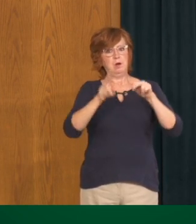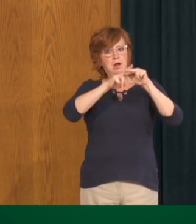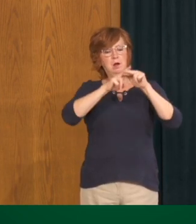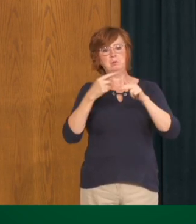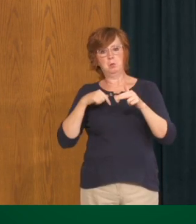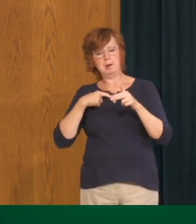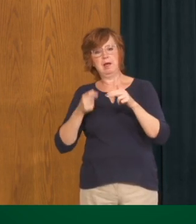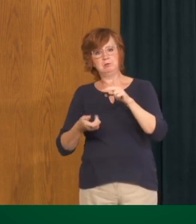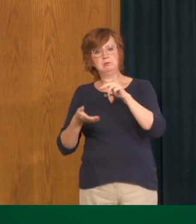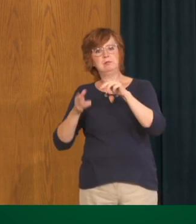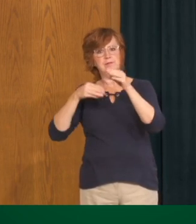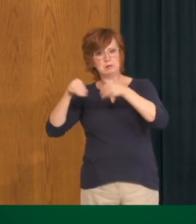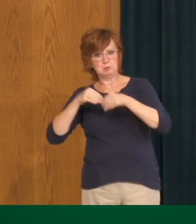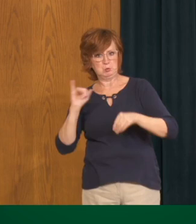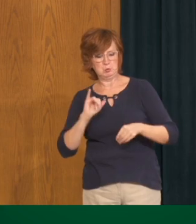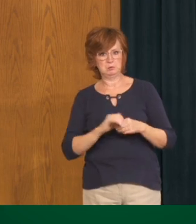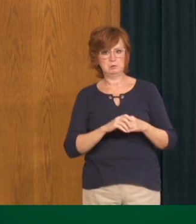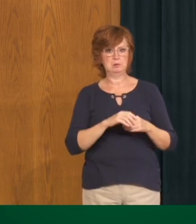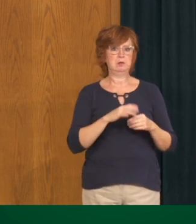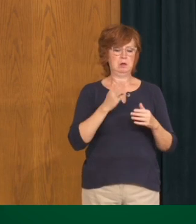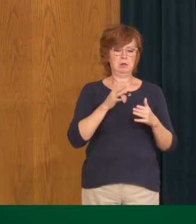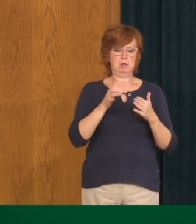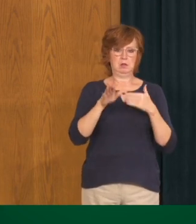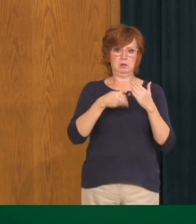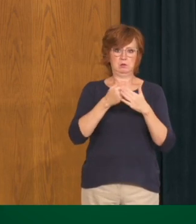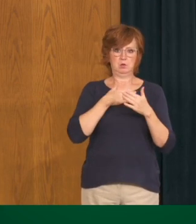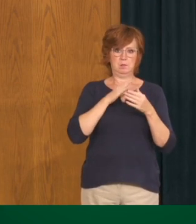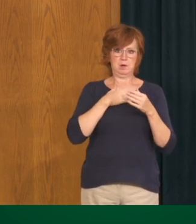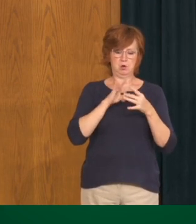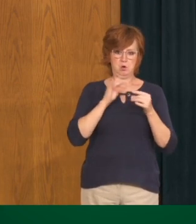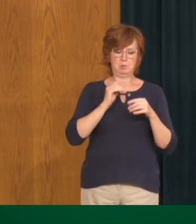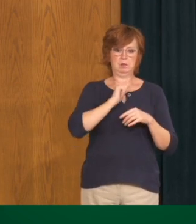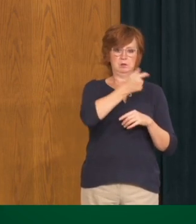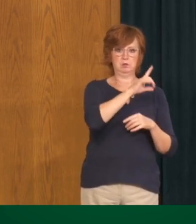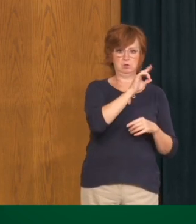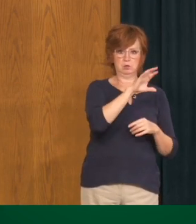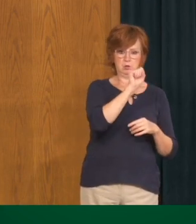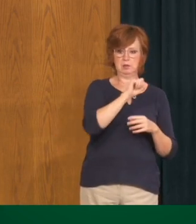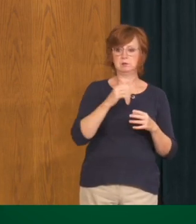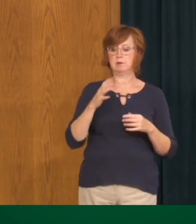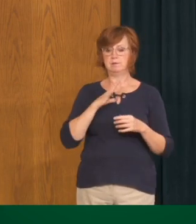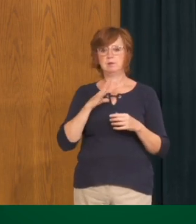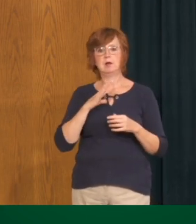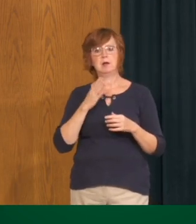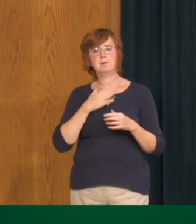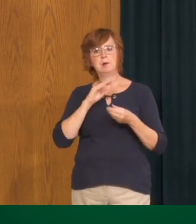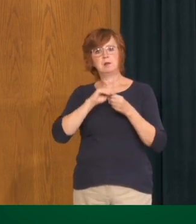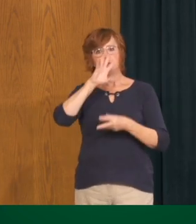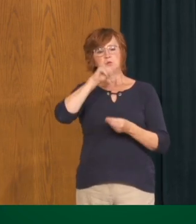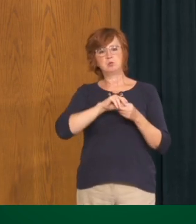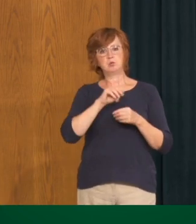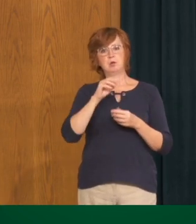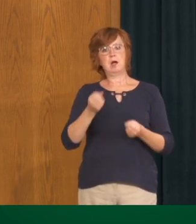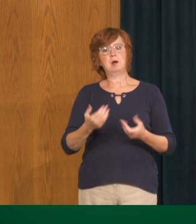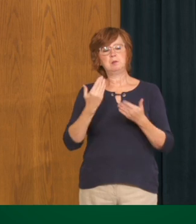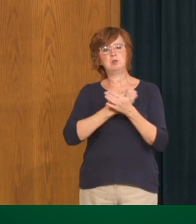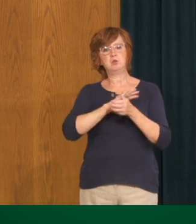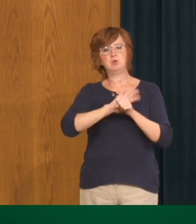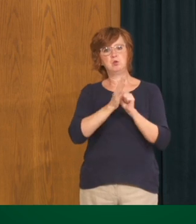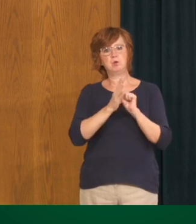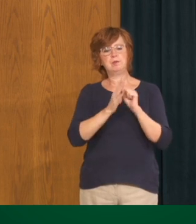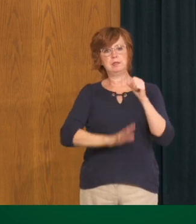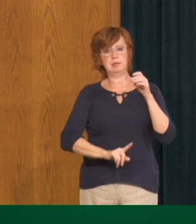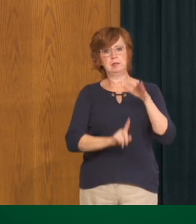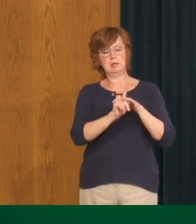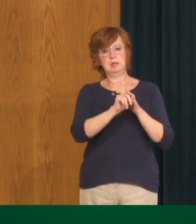you. So I'll just start with some numbers for today. So there are 29 new cases of COVID-19 reported today,